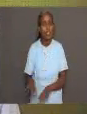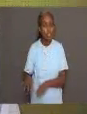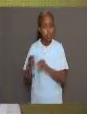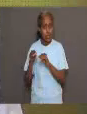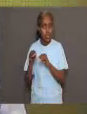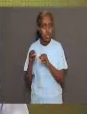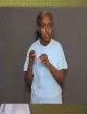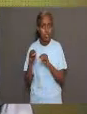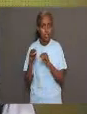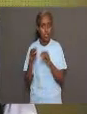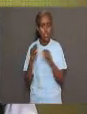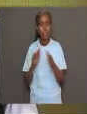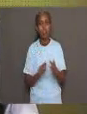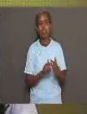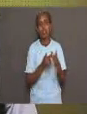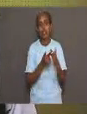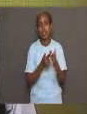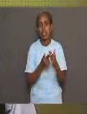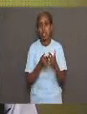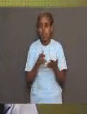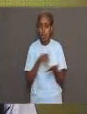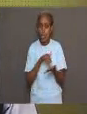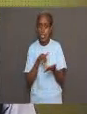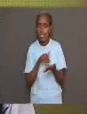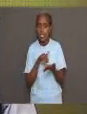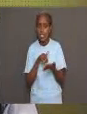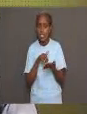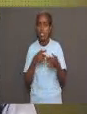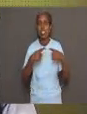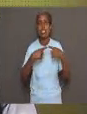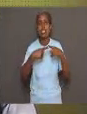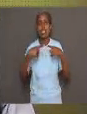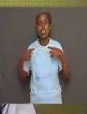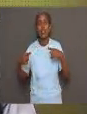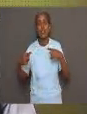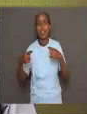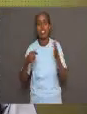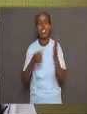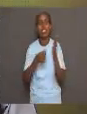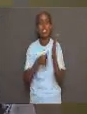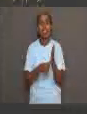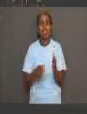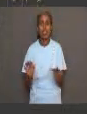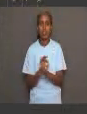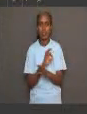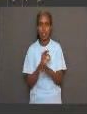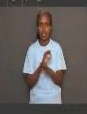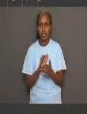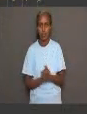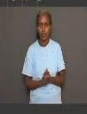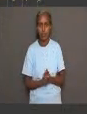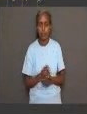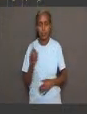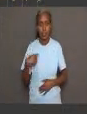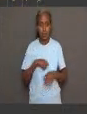Students, let us start by studying the inverse sine function. We